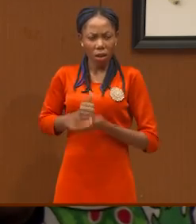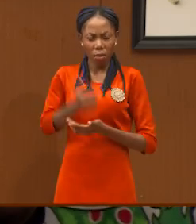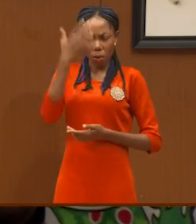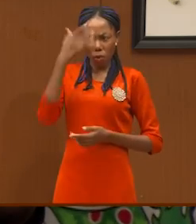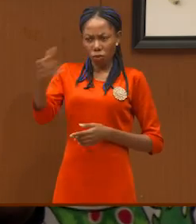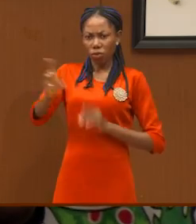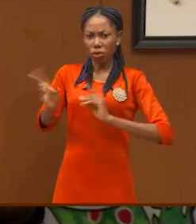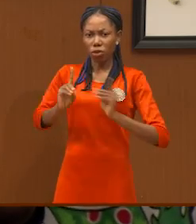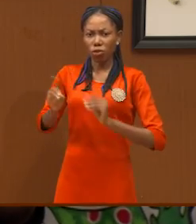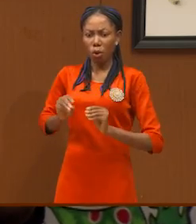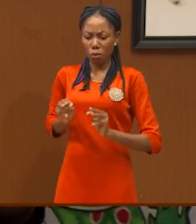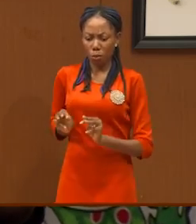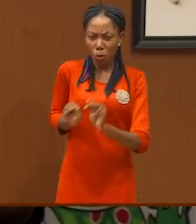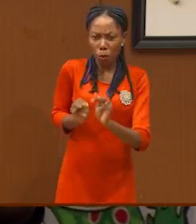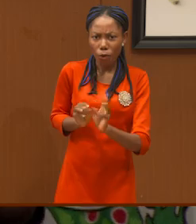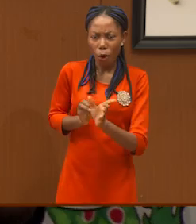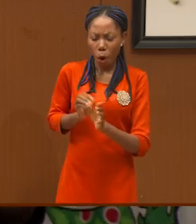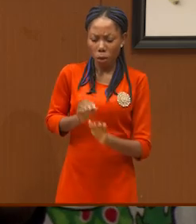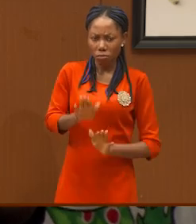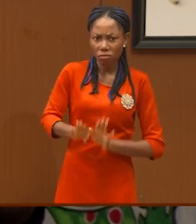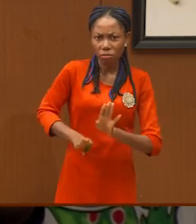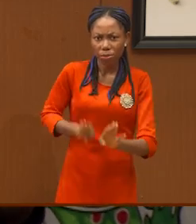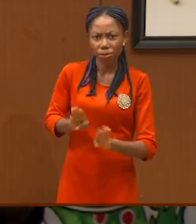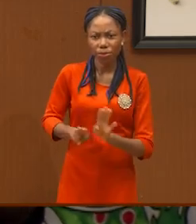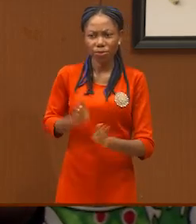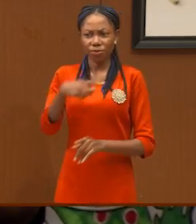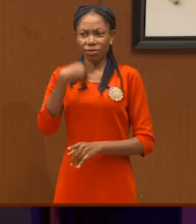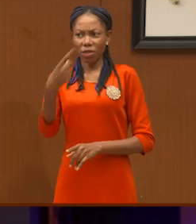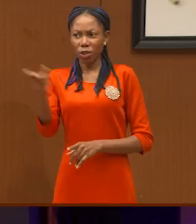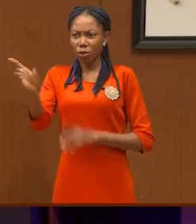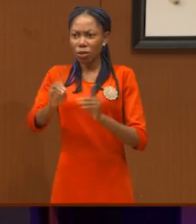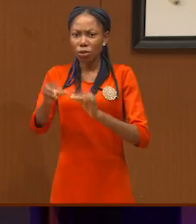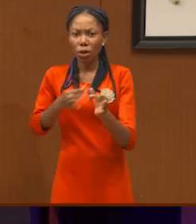attempt to make payments or to explain why you are not able to pay. Did he?